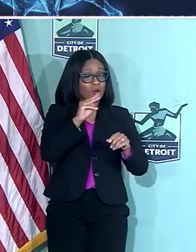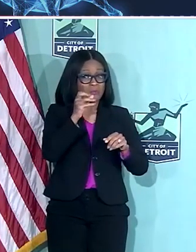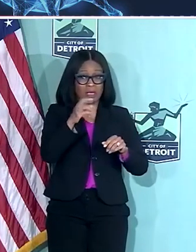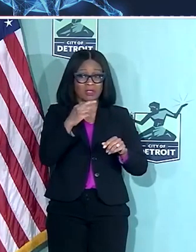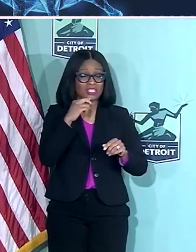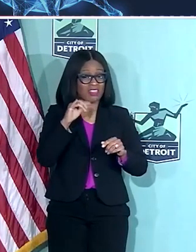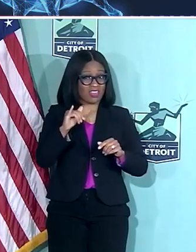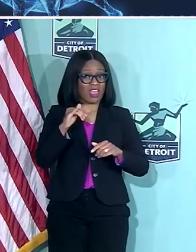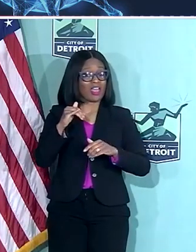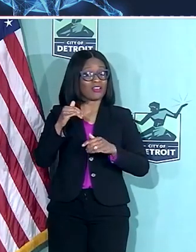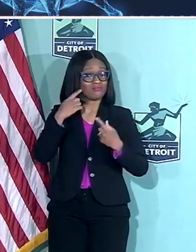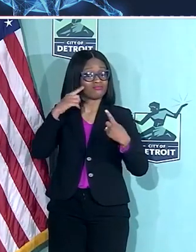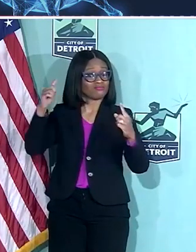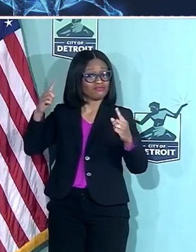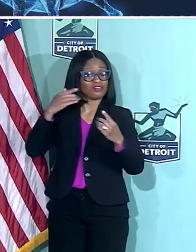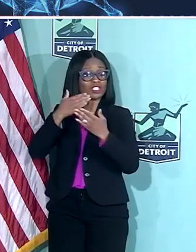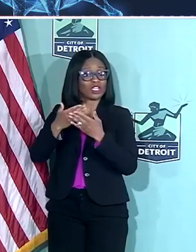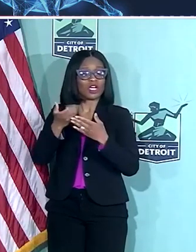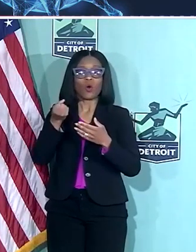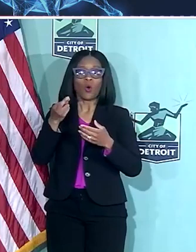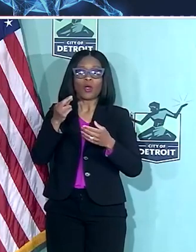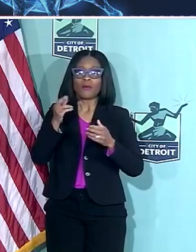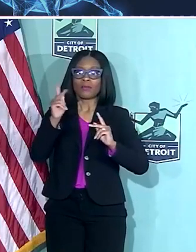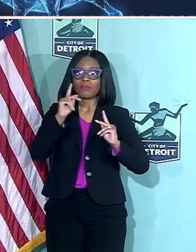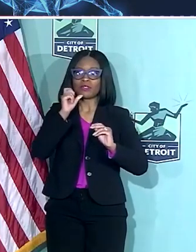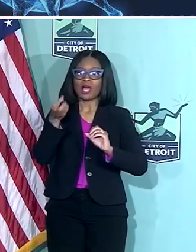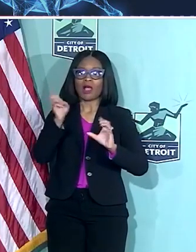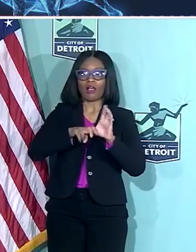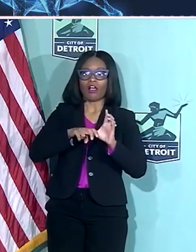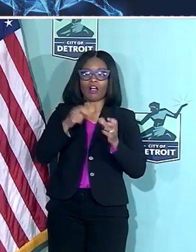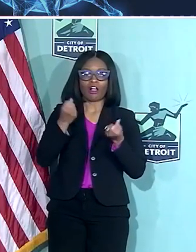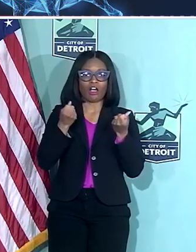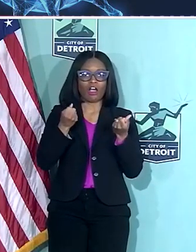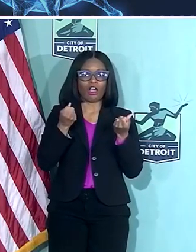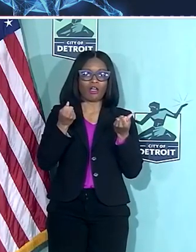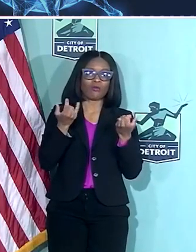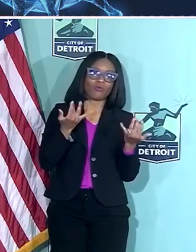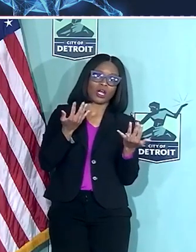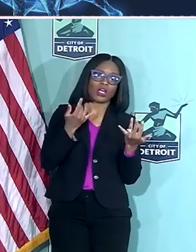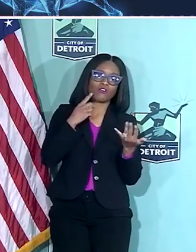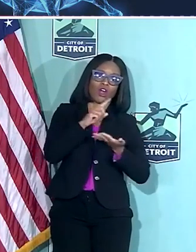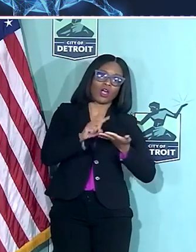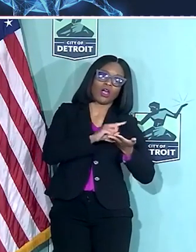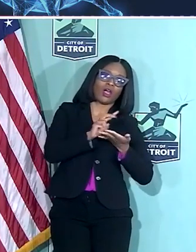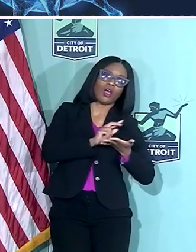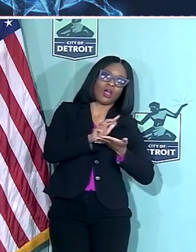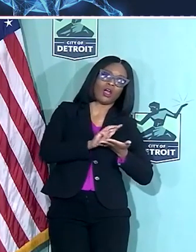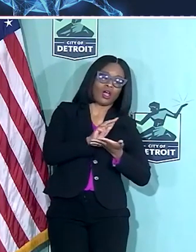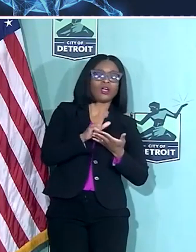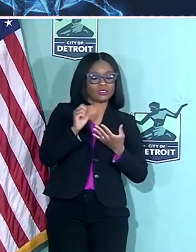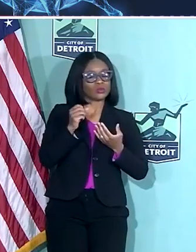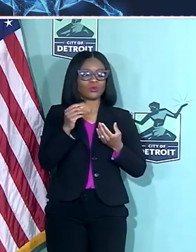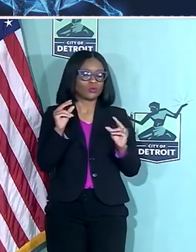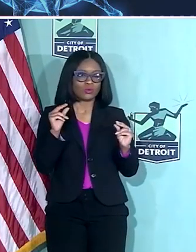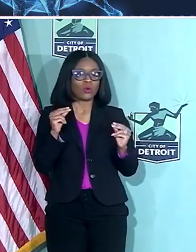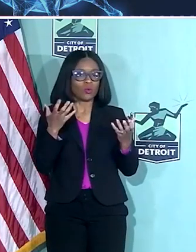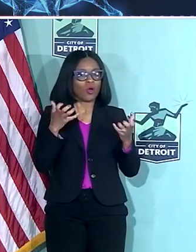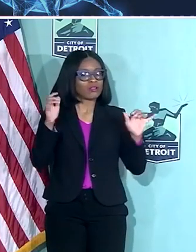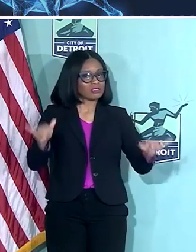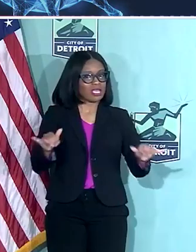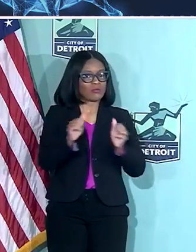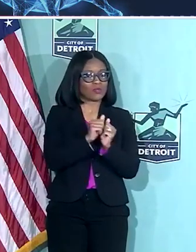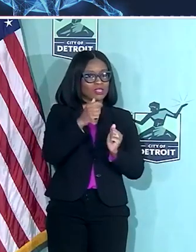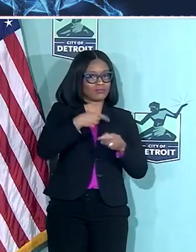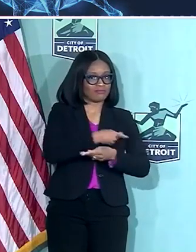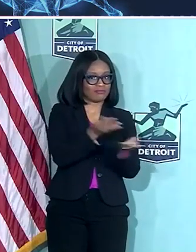that we're not having people sitting in a car for hours waiting to be tested. And we want to have the same outcome with the PPE. Okay. And